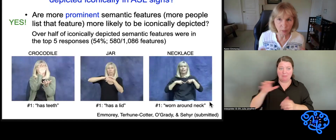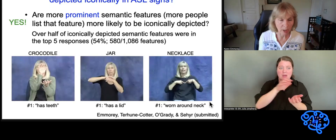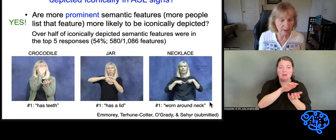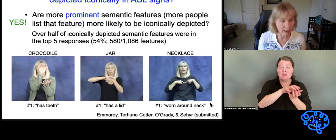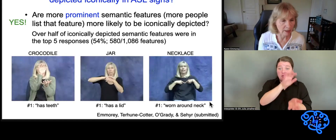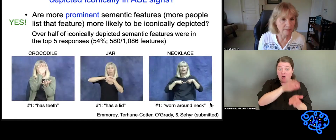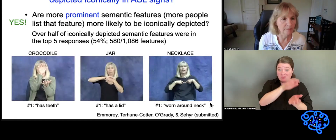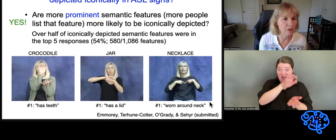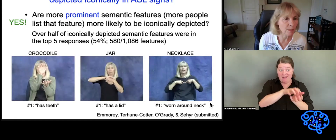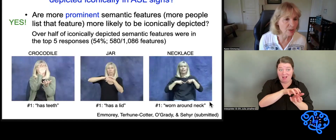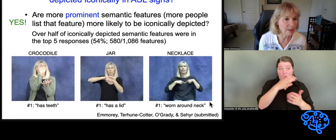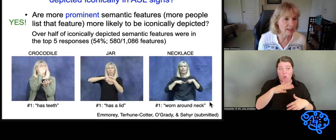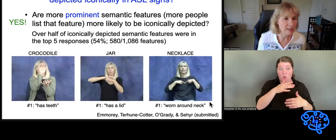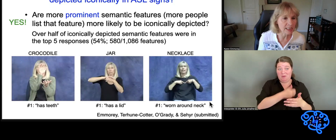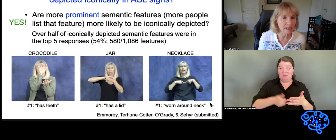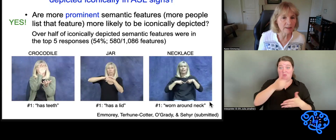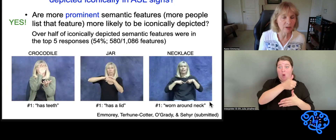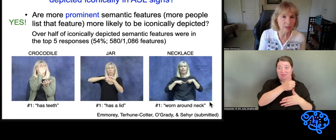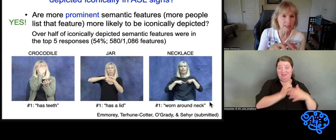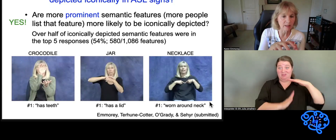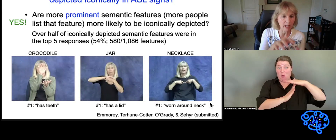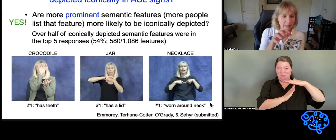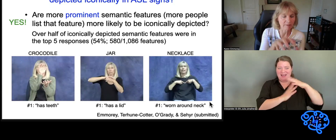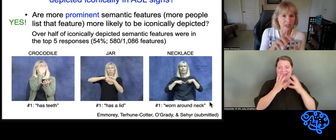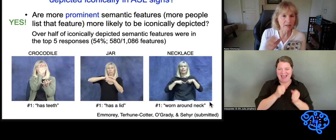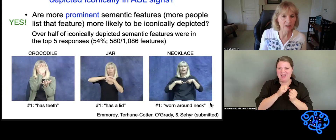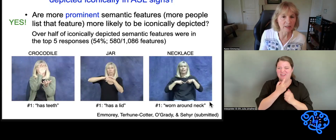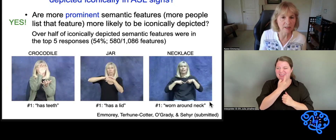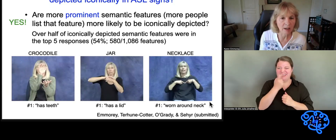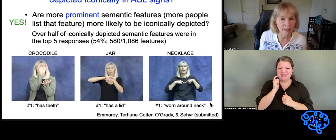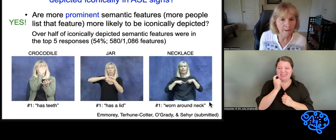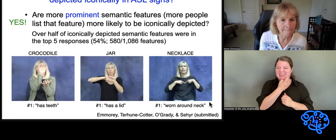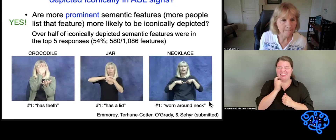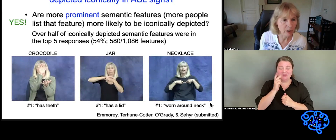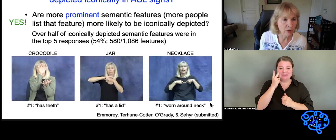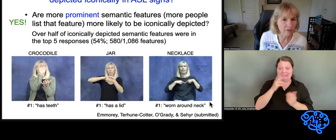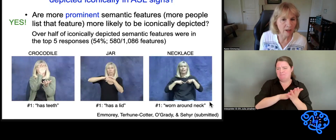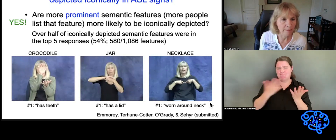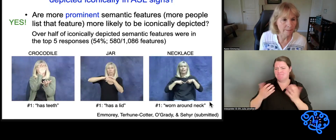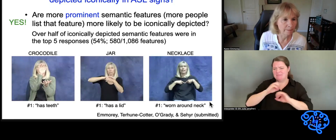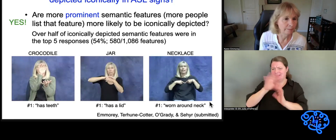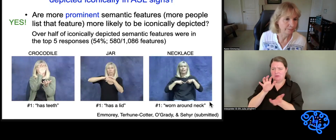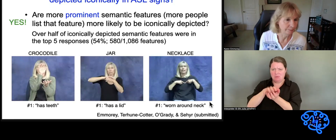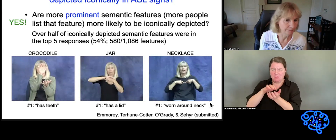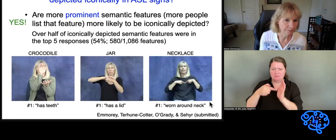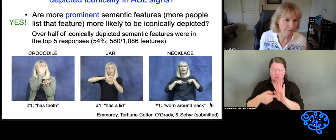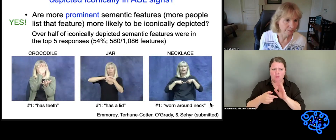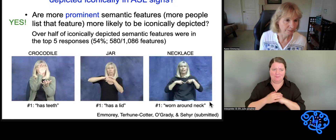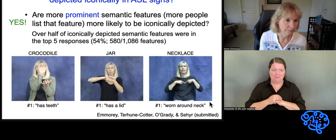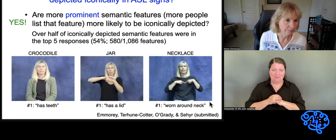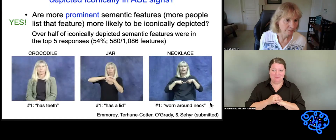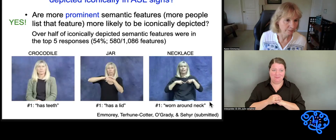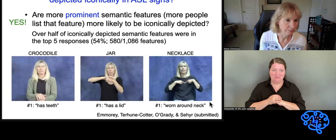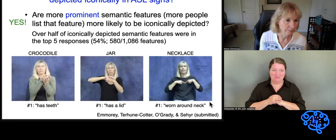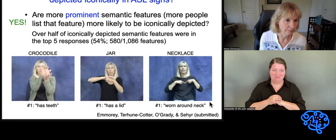number one response was has teeth, and you can see the mapping of teeth in the sign. I'll show that.